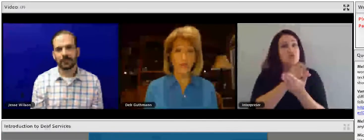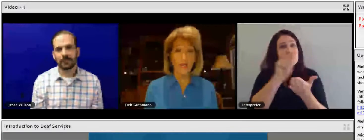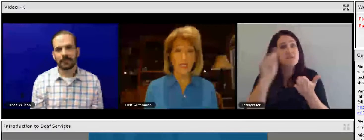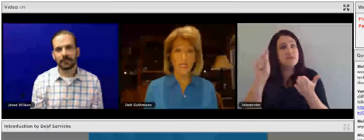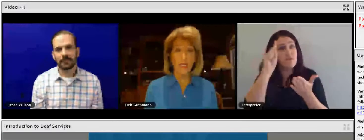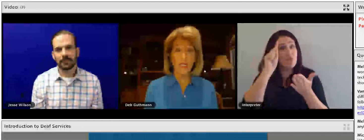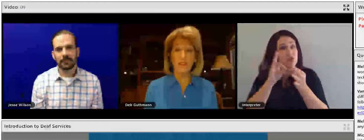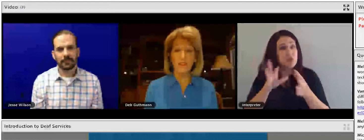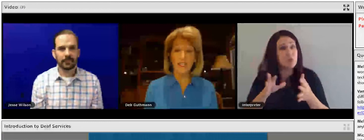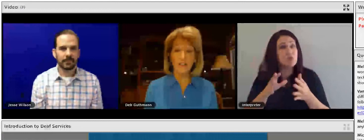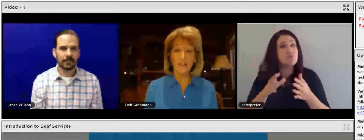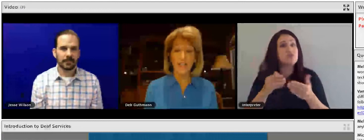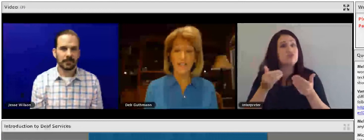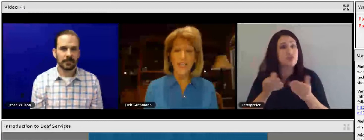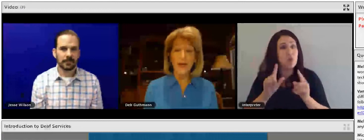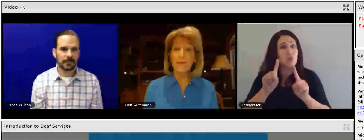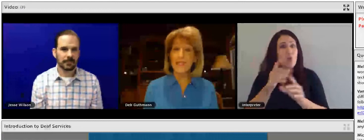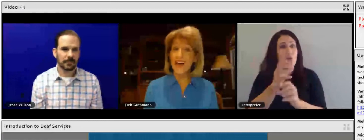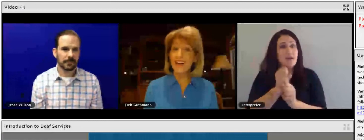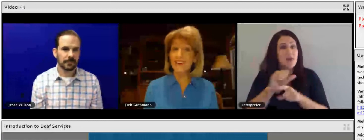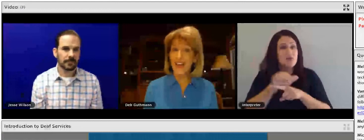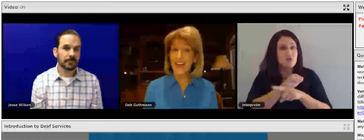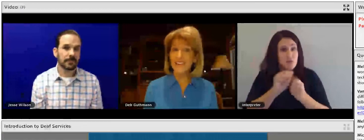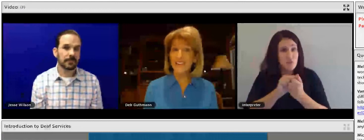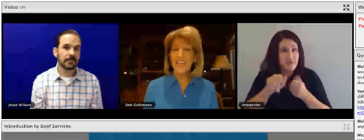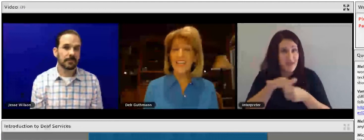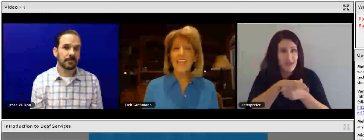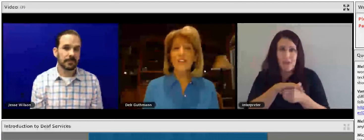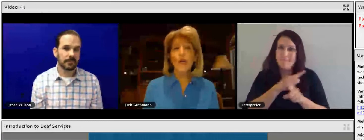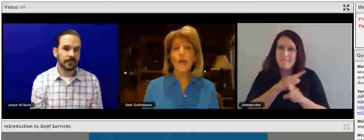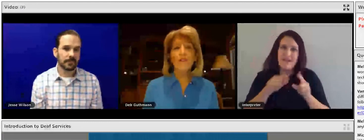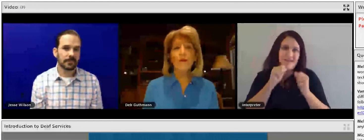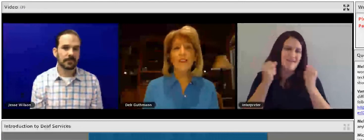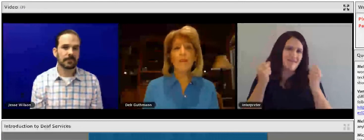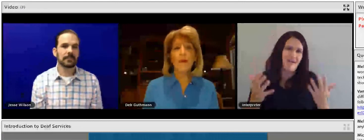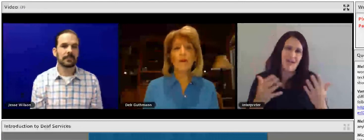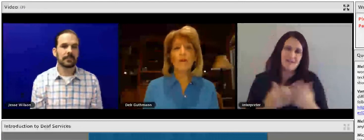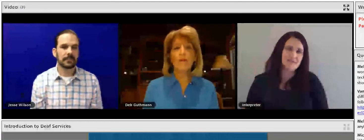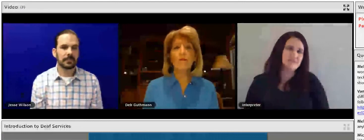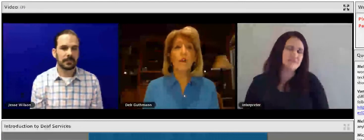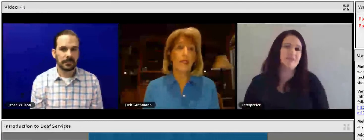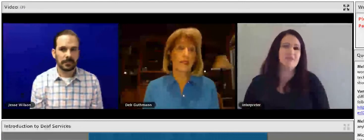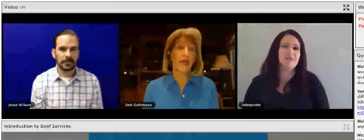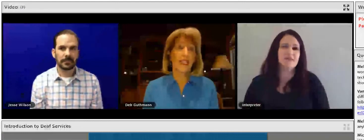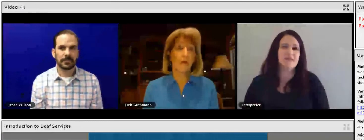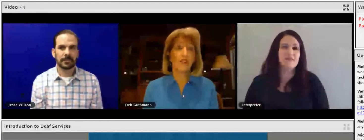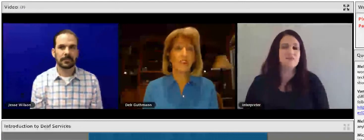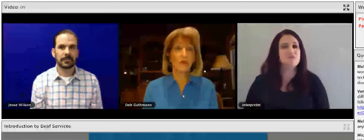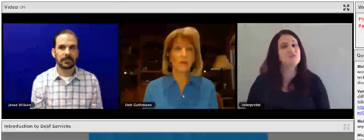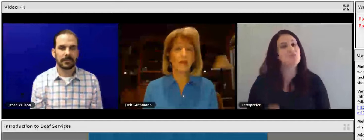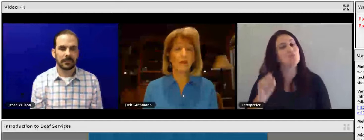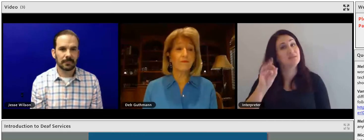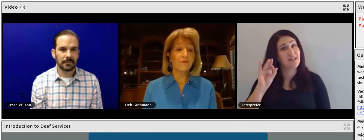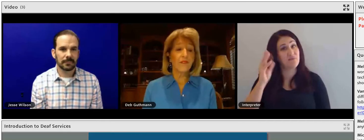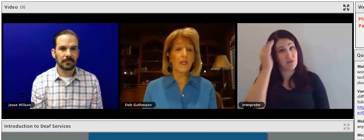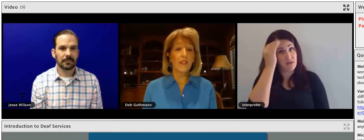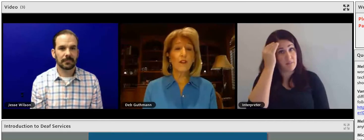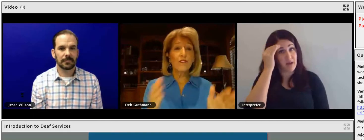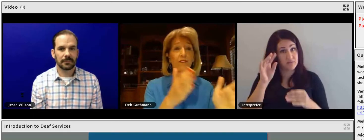for interpreters to get training in this area, but not a lot. So if you think about a sign